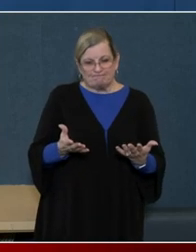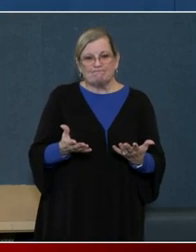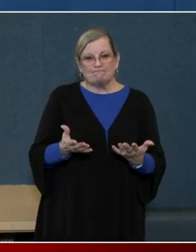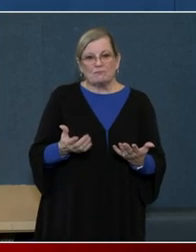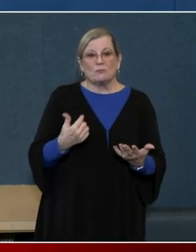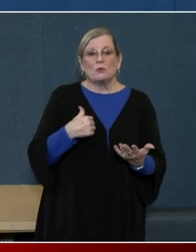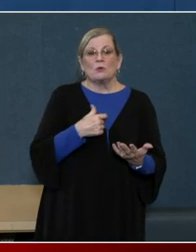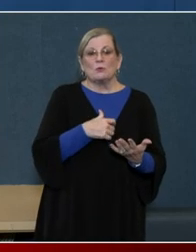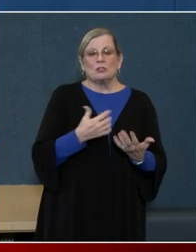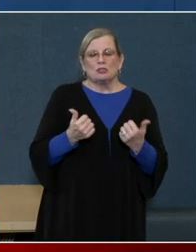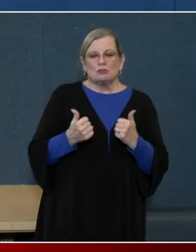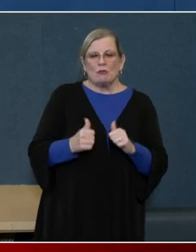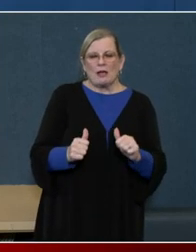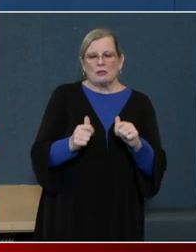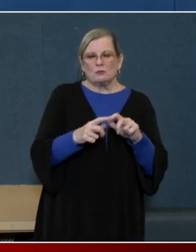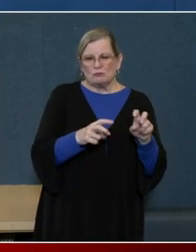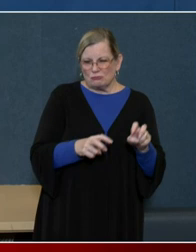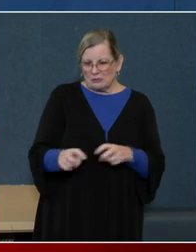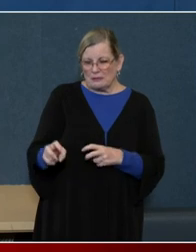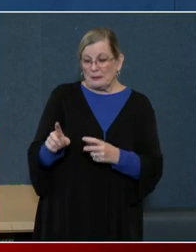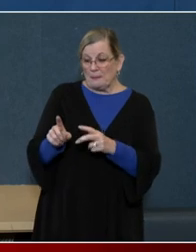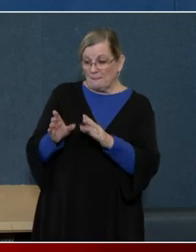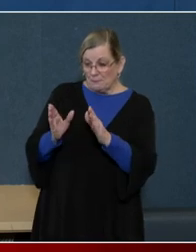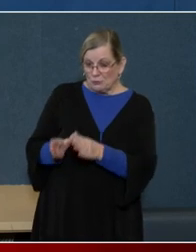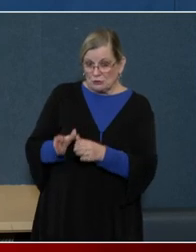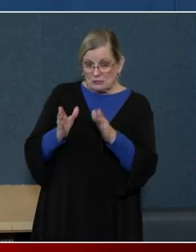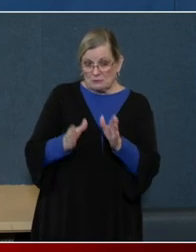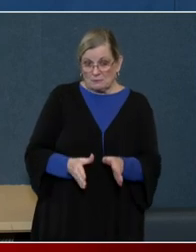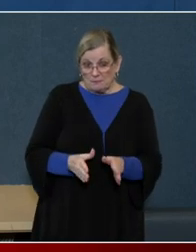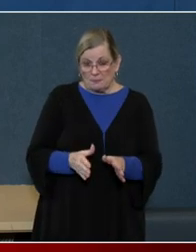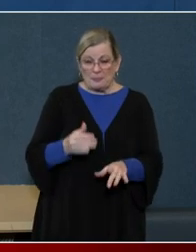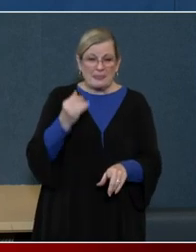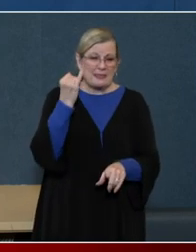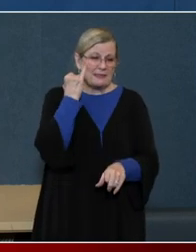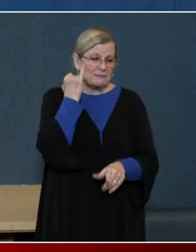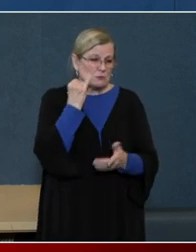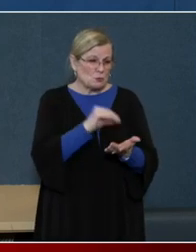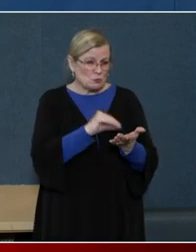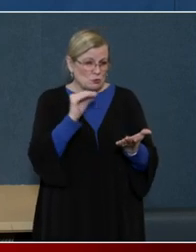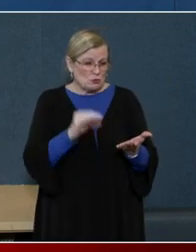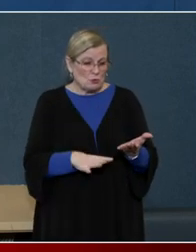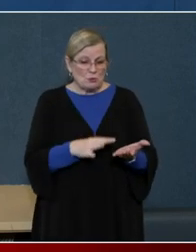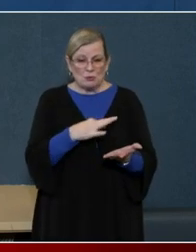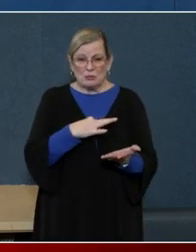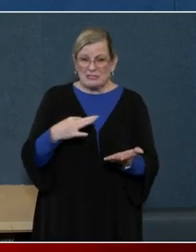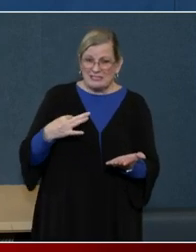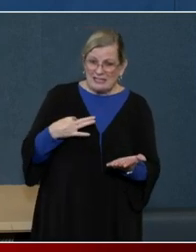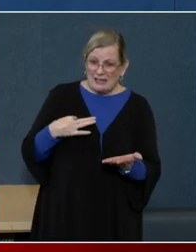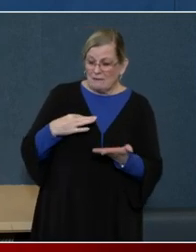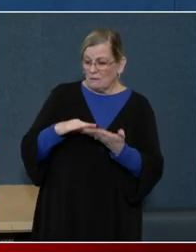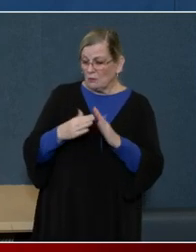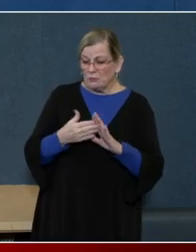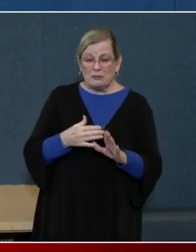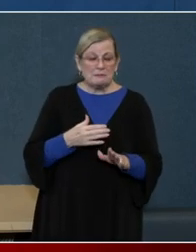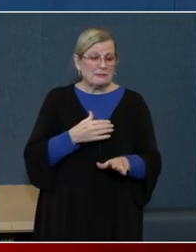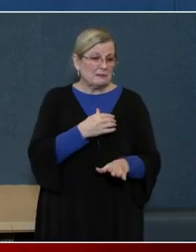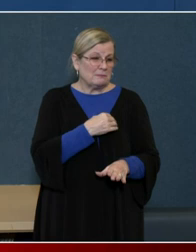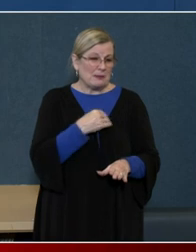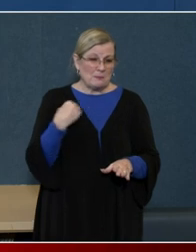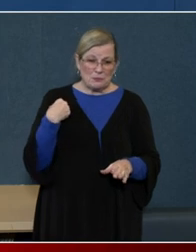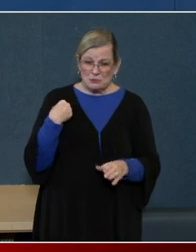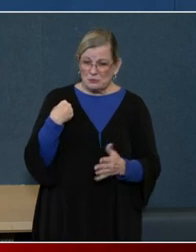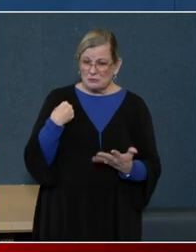in-person experiences, if a student, staff member, or community member have been in our buildings and test positive